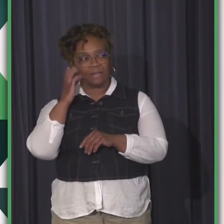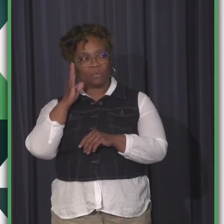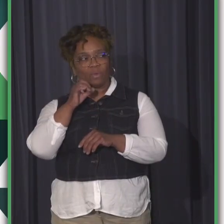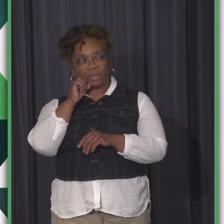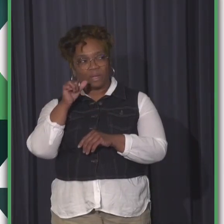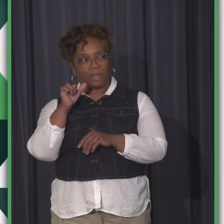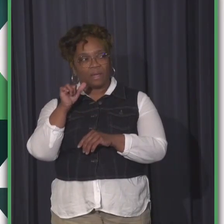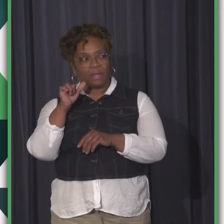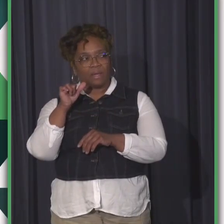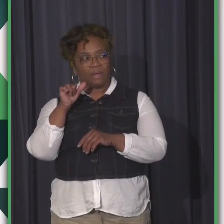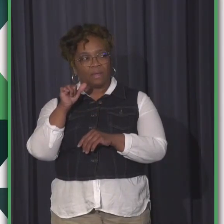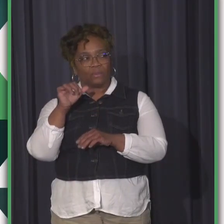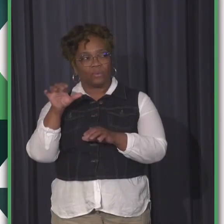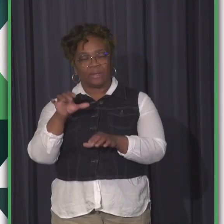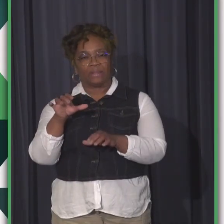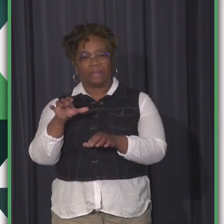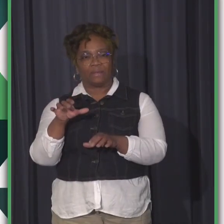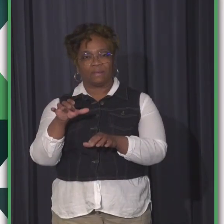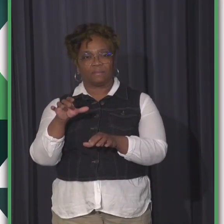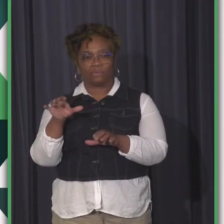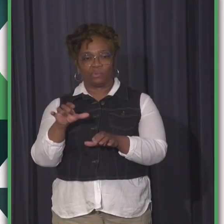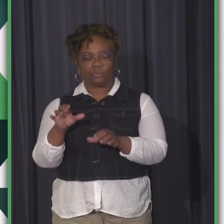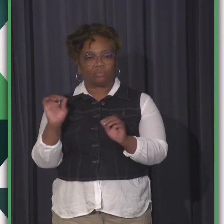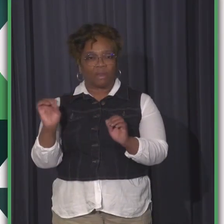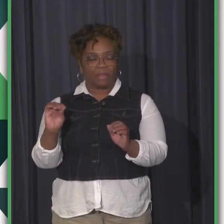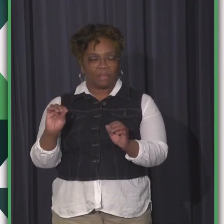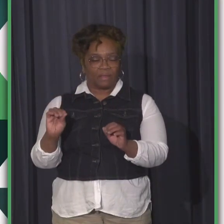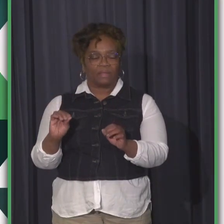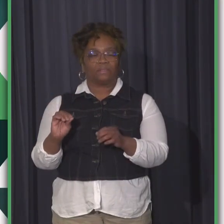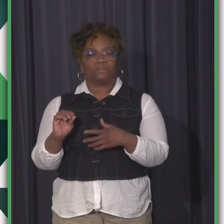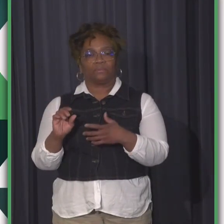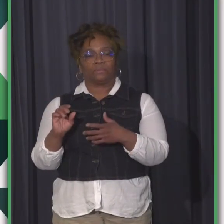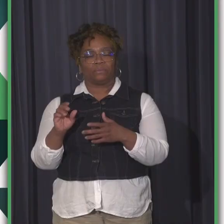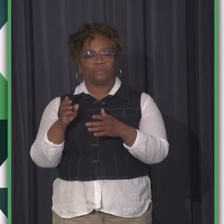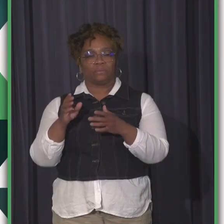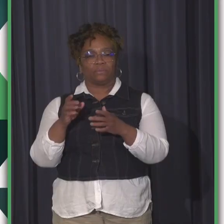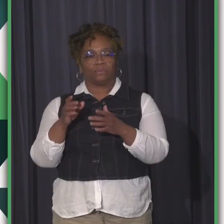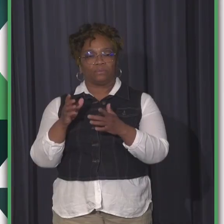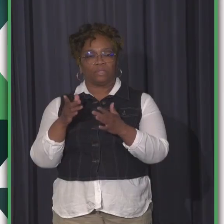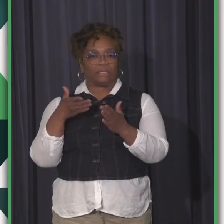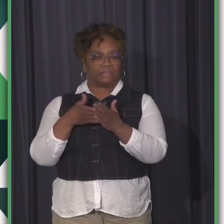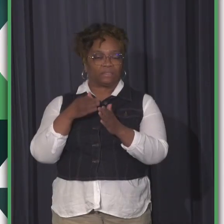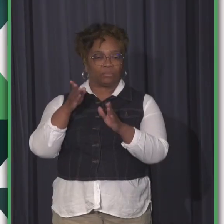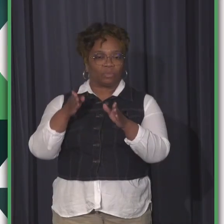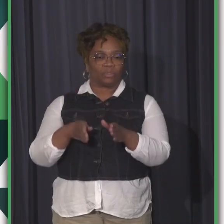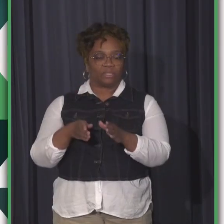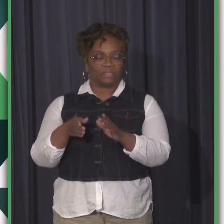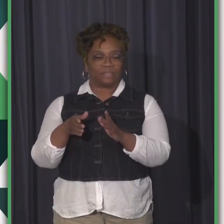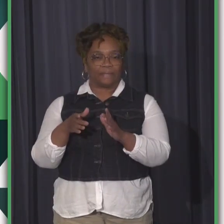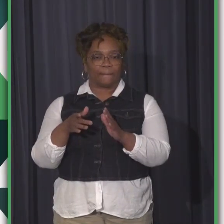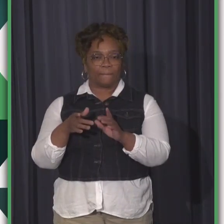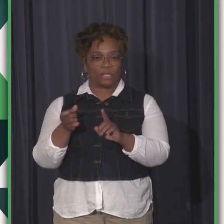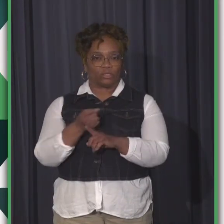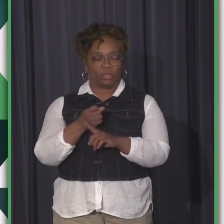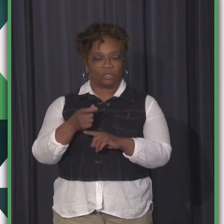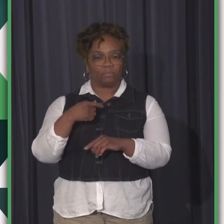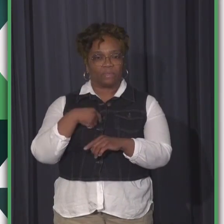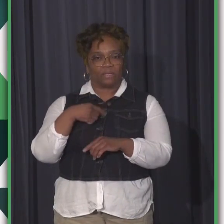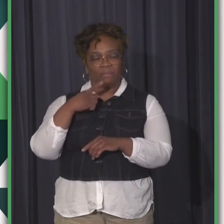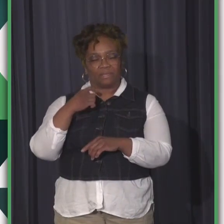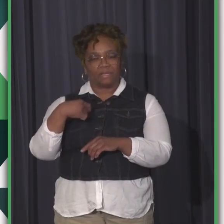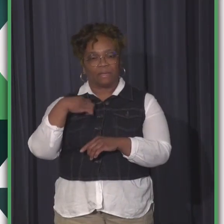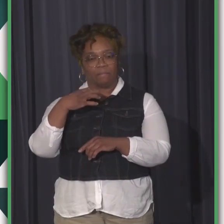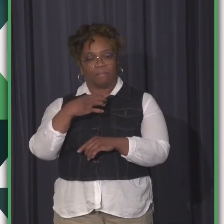anything to prosecute the person that assaulted me because I subsequently filed a complaint against the officer that befriended that